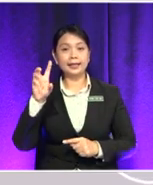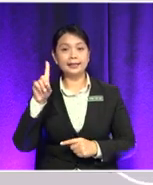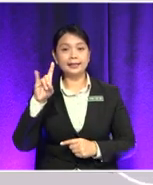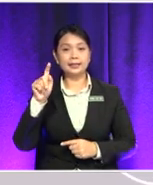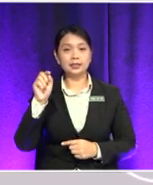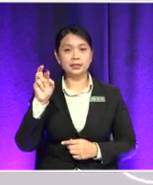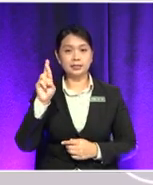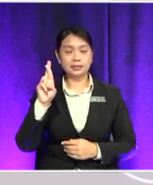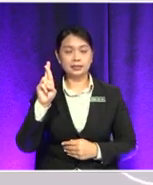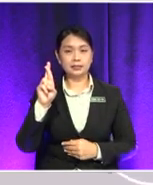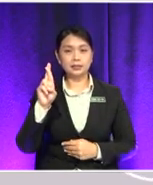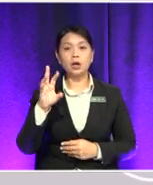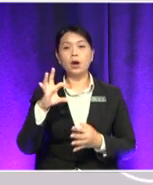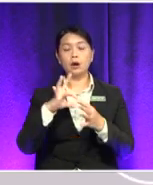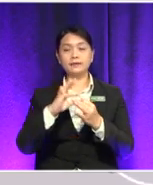or why not?